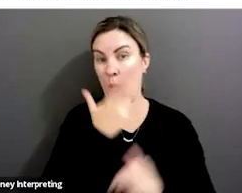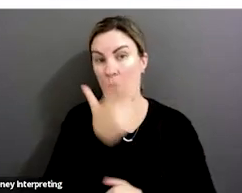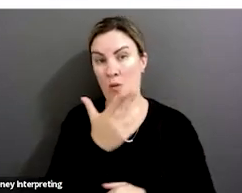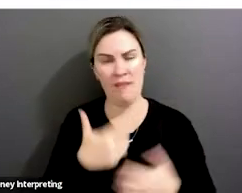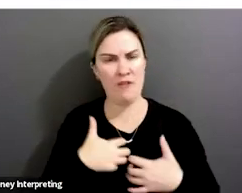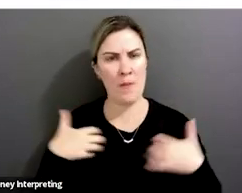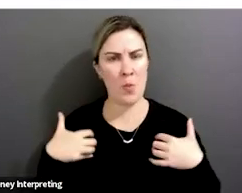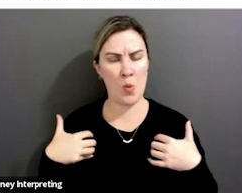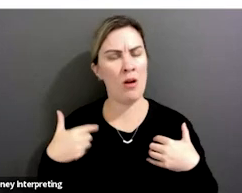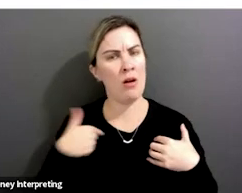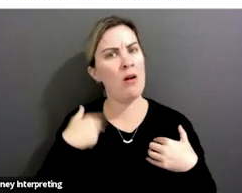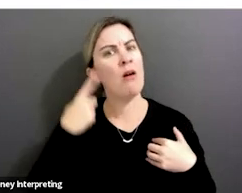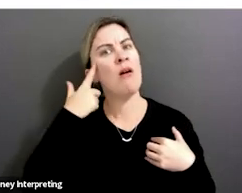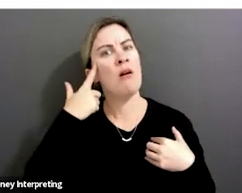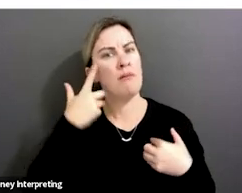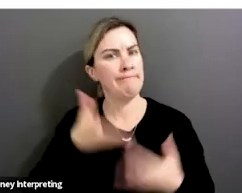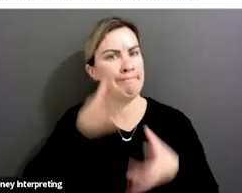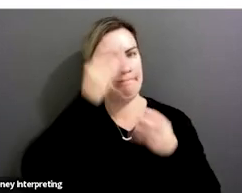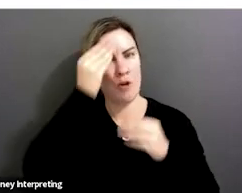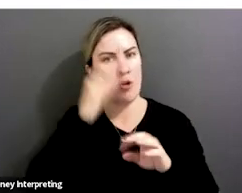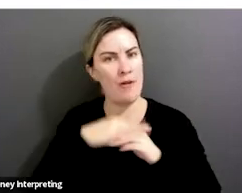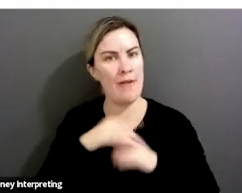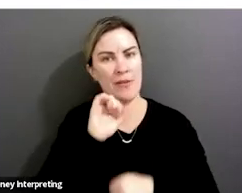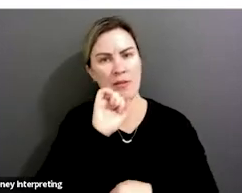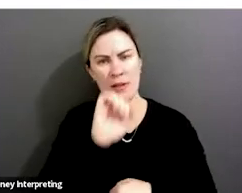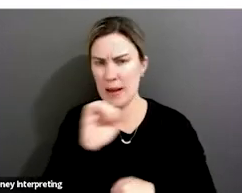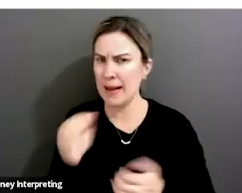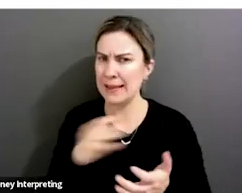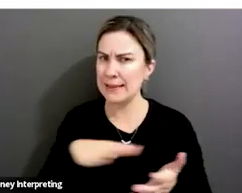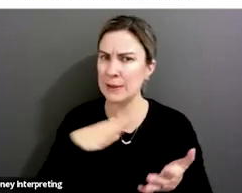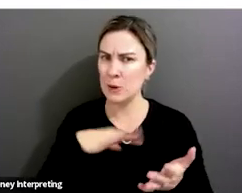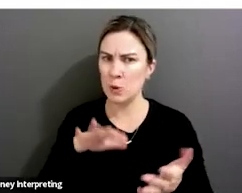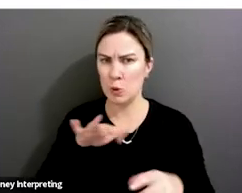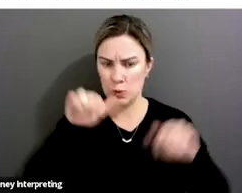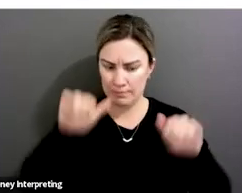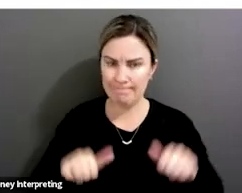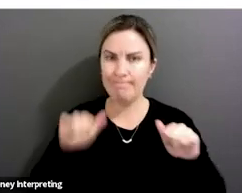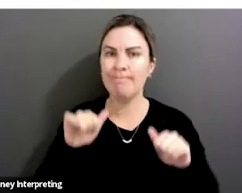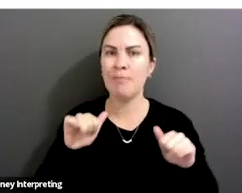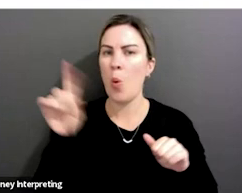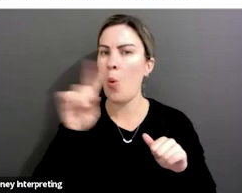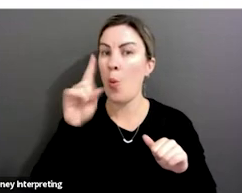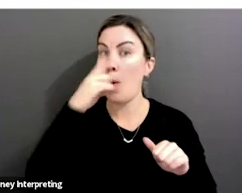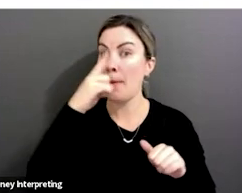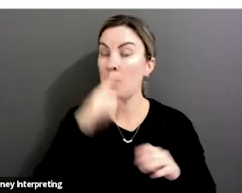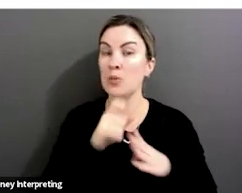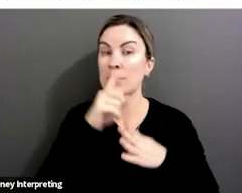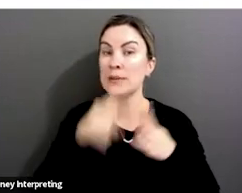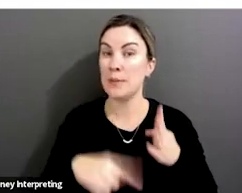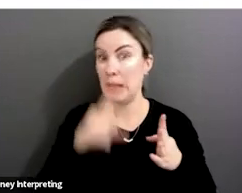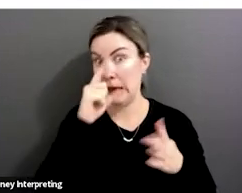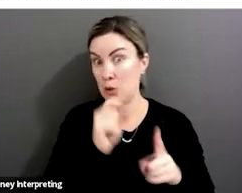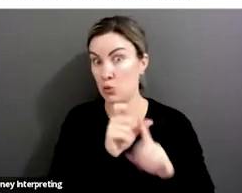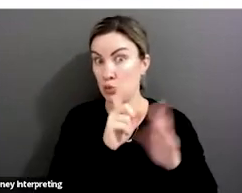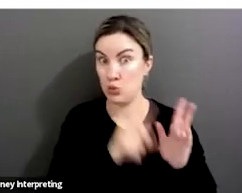One of the instrumental learnings from that project was really defining for the first time what people with disability themselves can do and what the